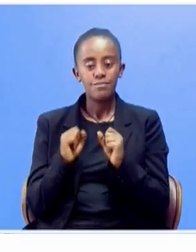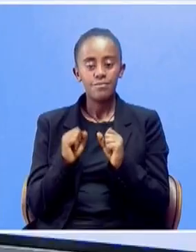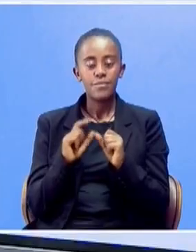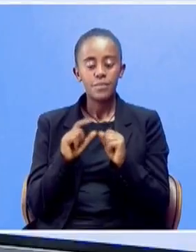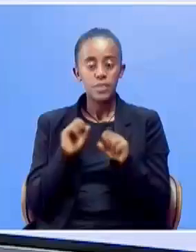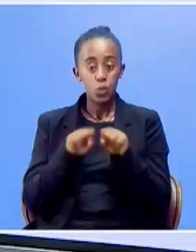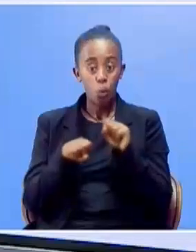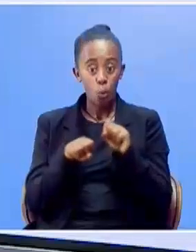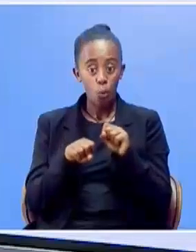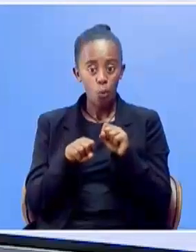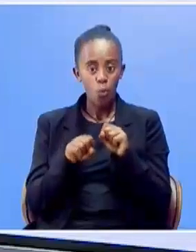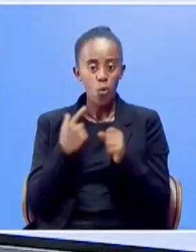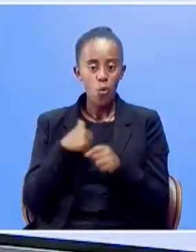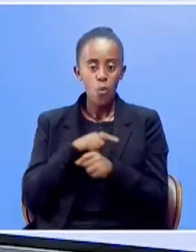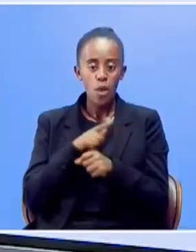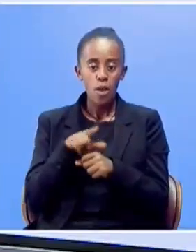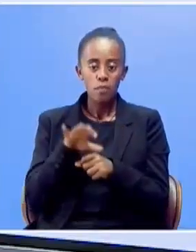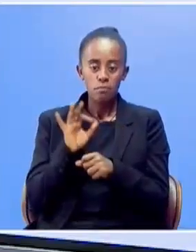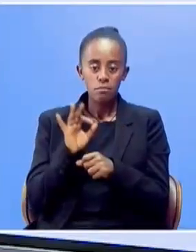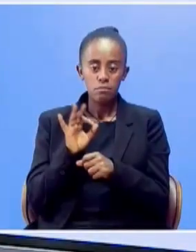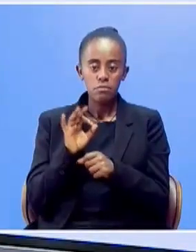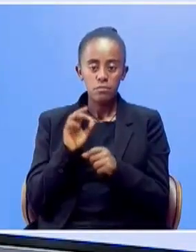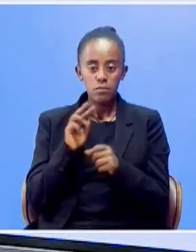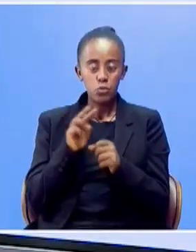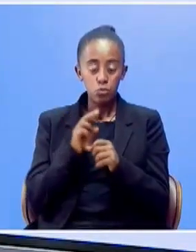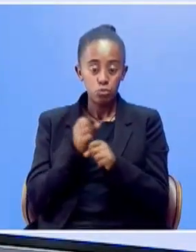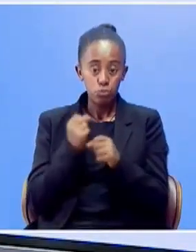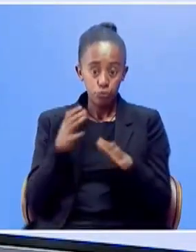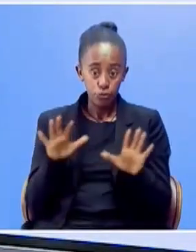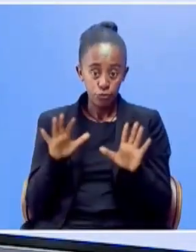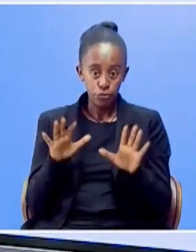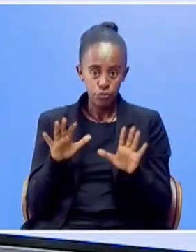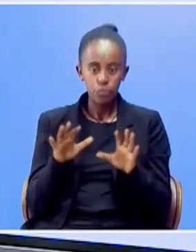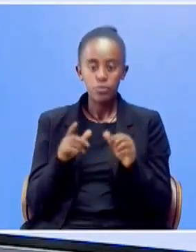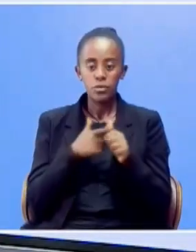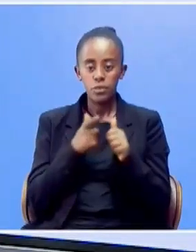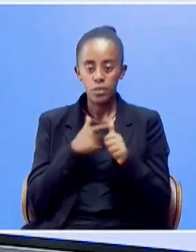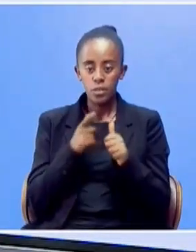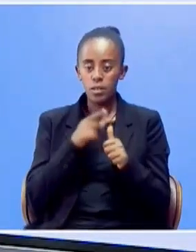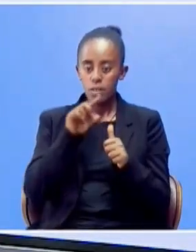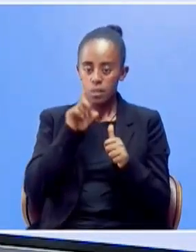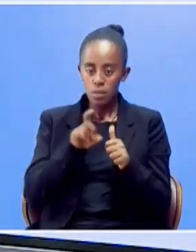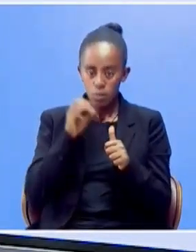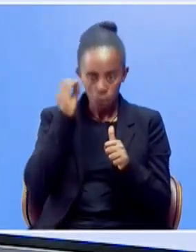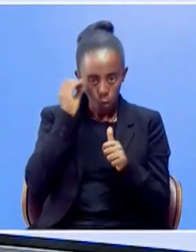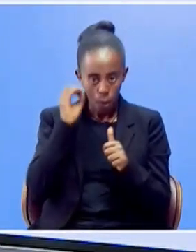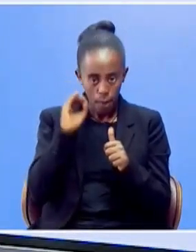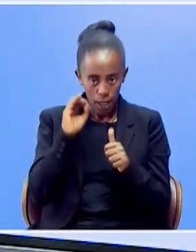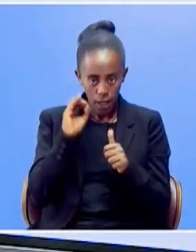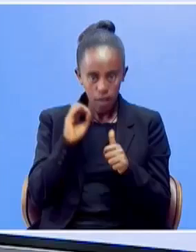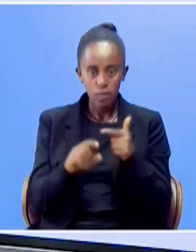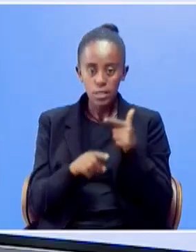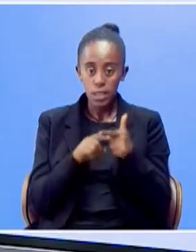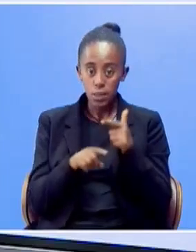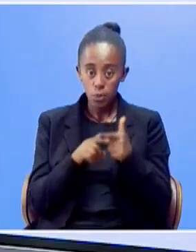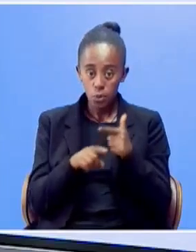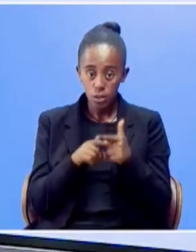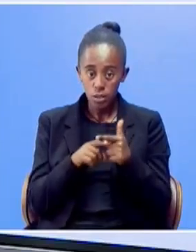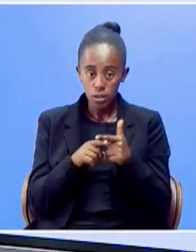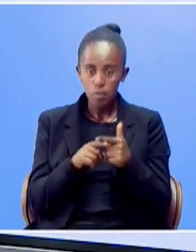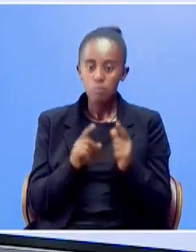So, we have gone 2 steps. The first one, asked opinion. The second